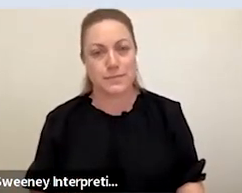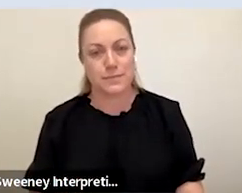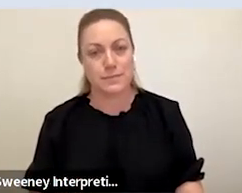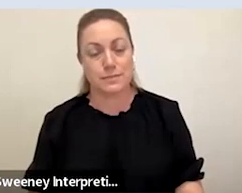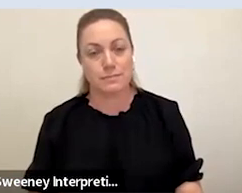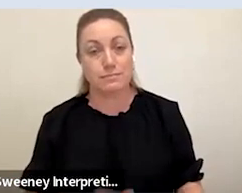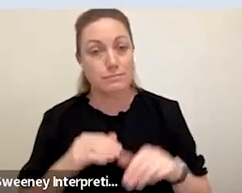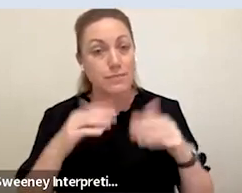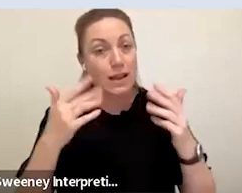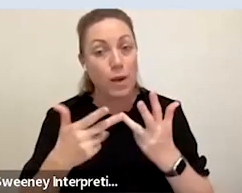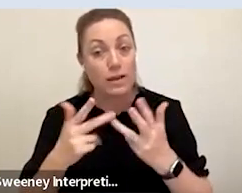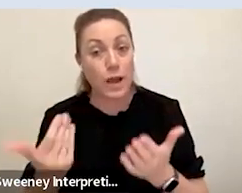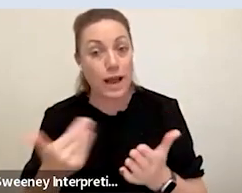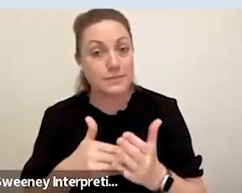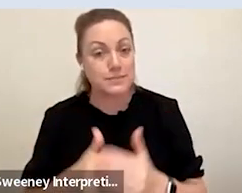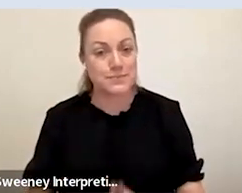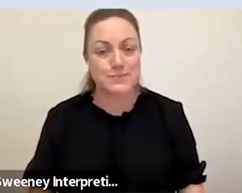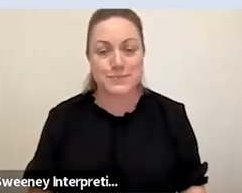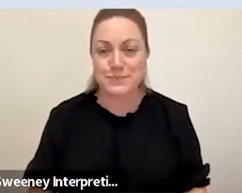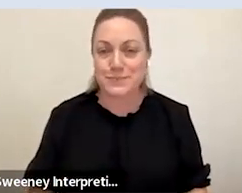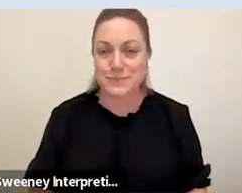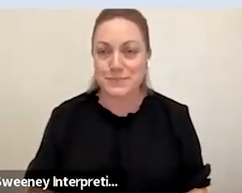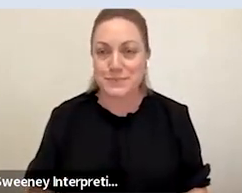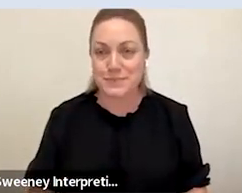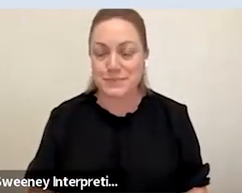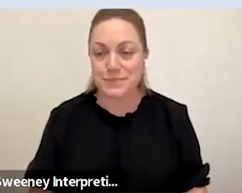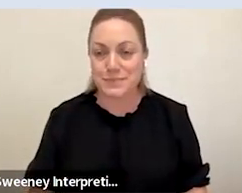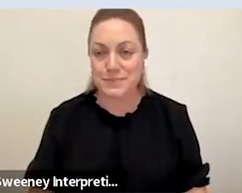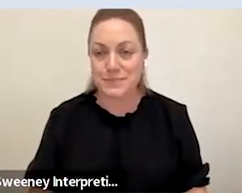Anyone else would like to add to that? Do you want to say anything further, Michelle, or are you good?